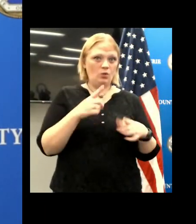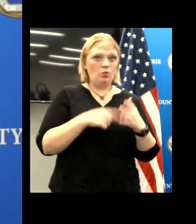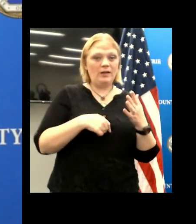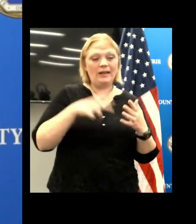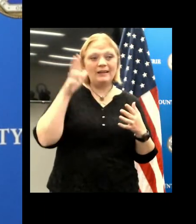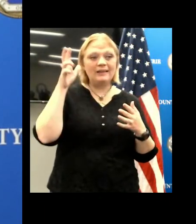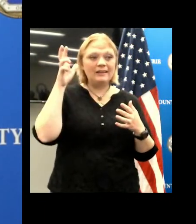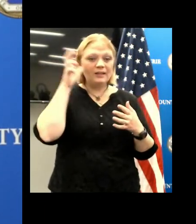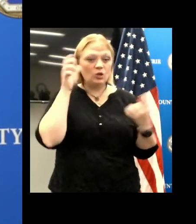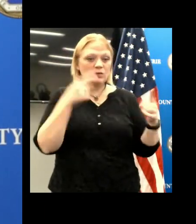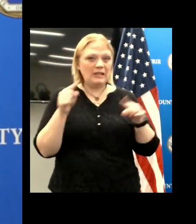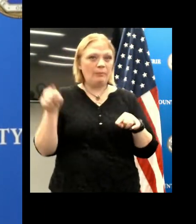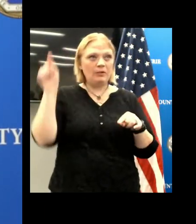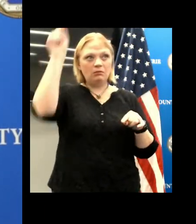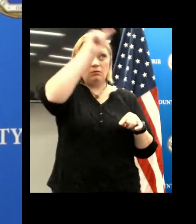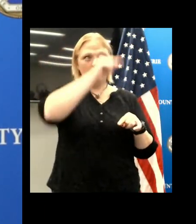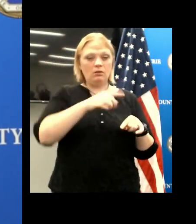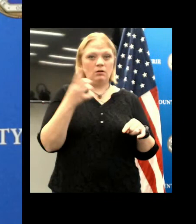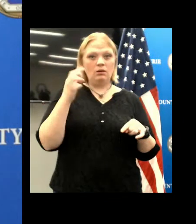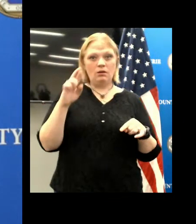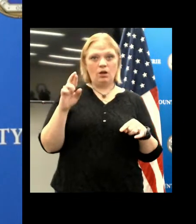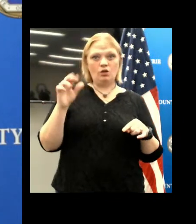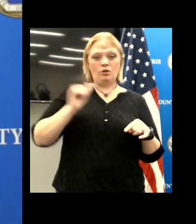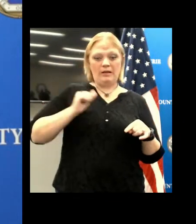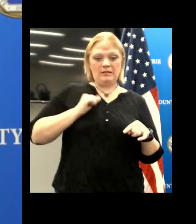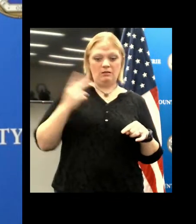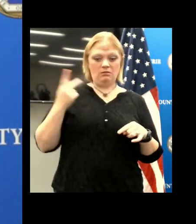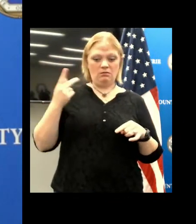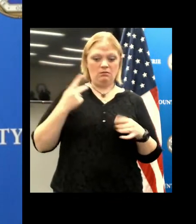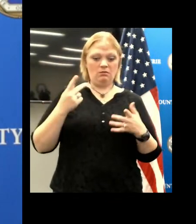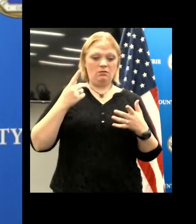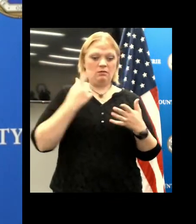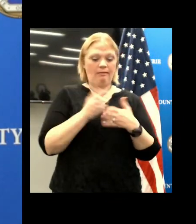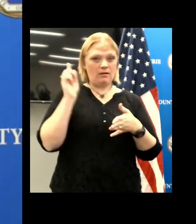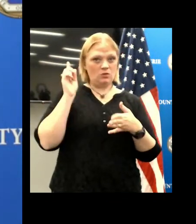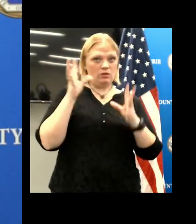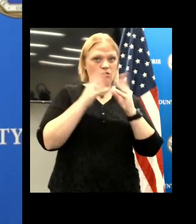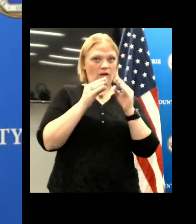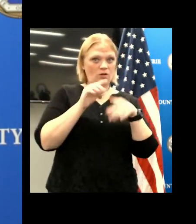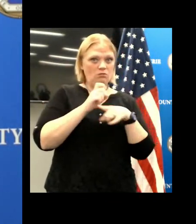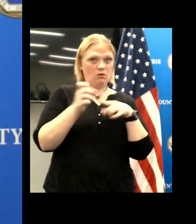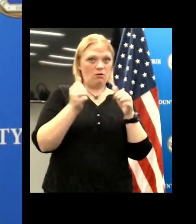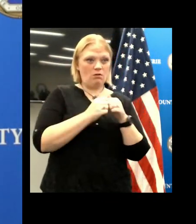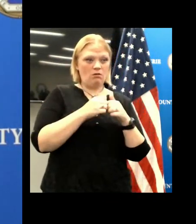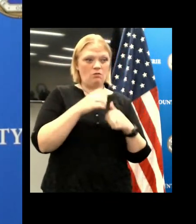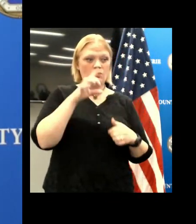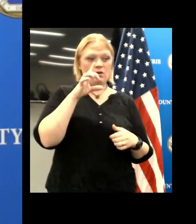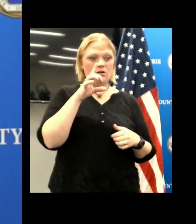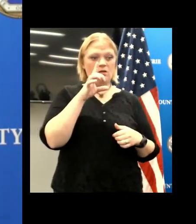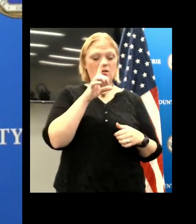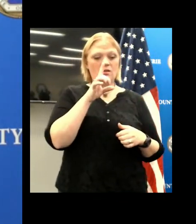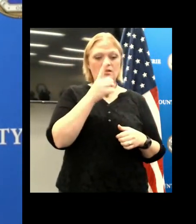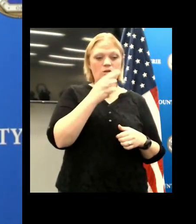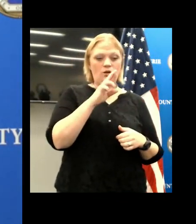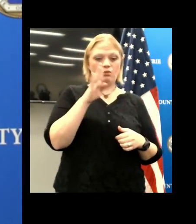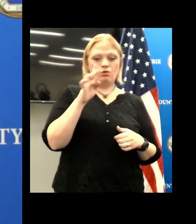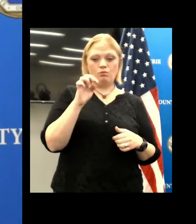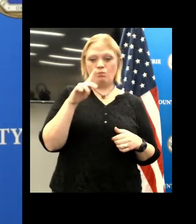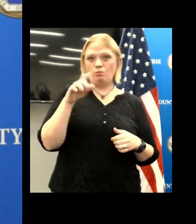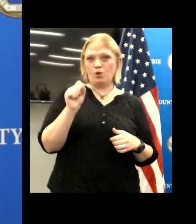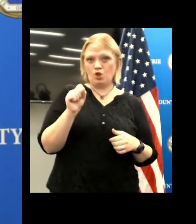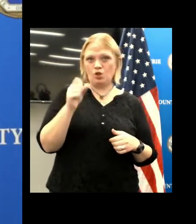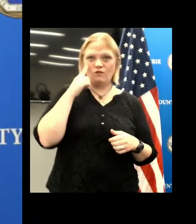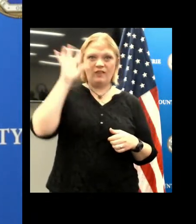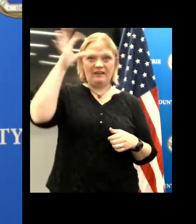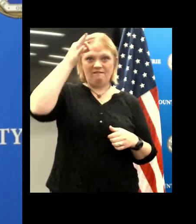about what's happening elsewhere. Dr. Burstein and I were on a conference call last week with Dr. Deborah Birx of the federal